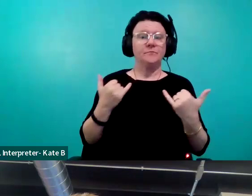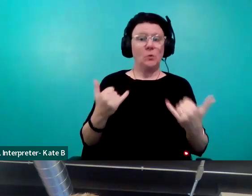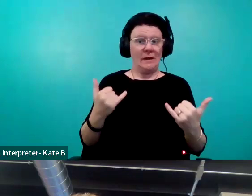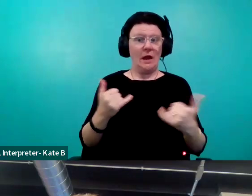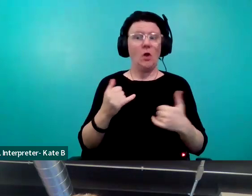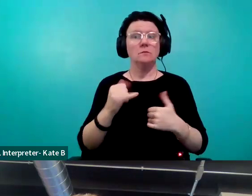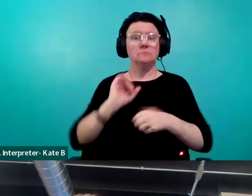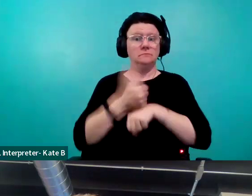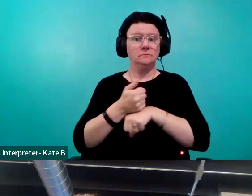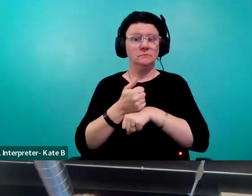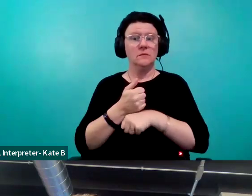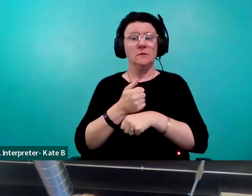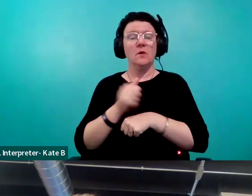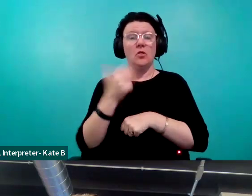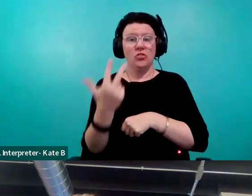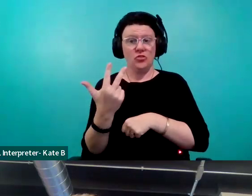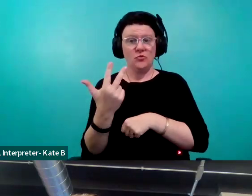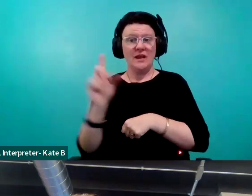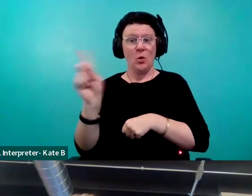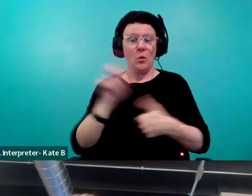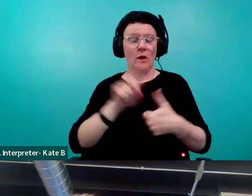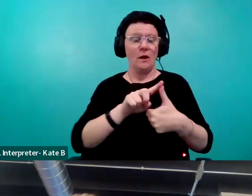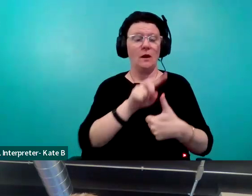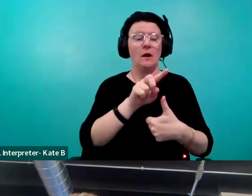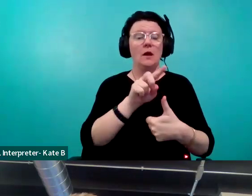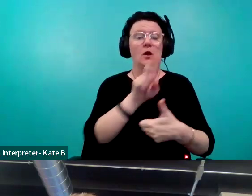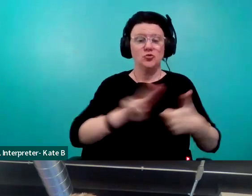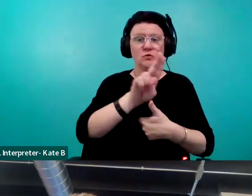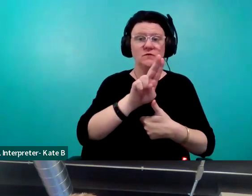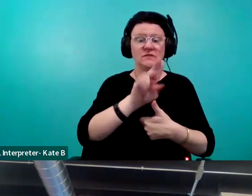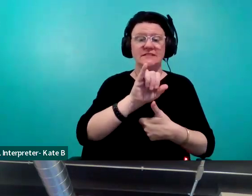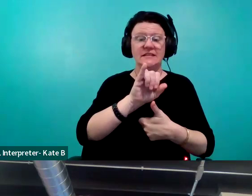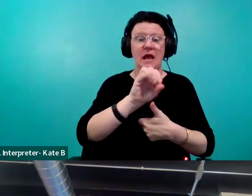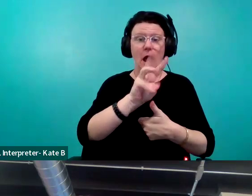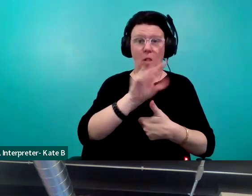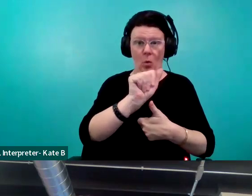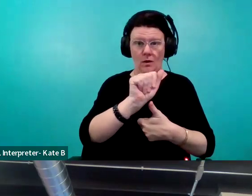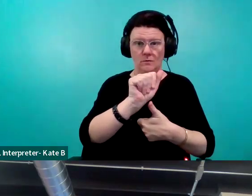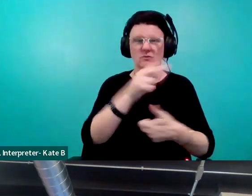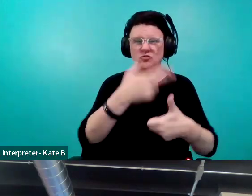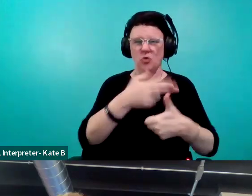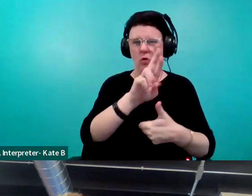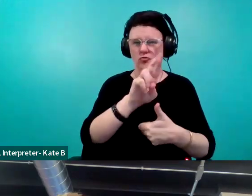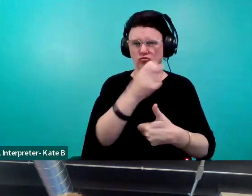Iowa, one at the University of Iowa, the REACH program, which we have focused on a lot, a new